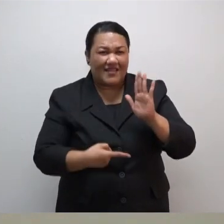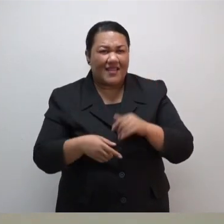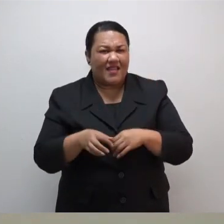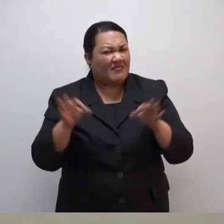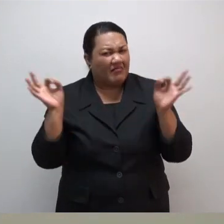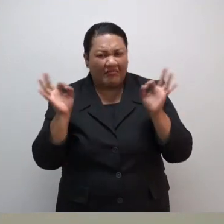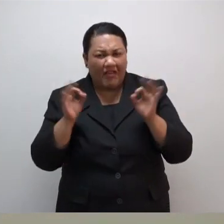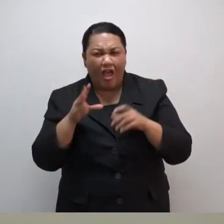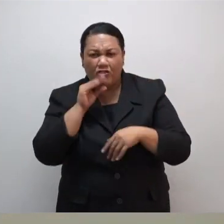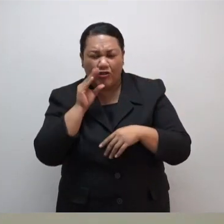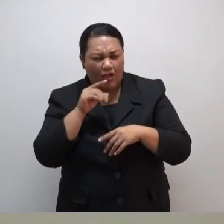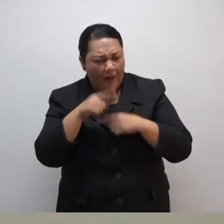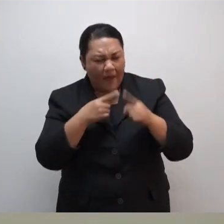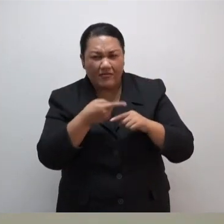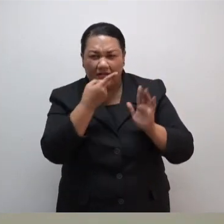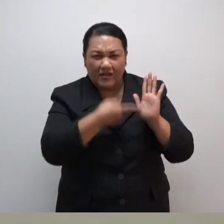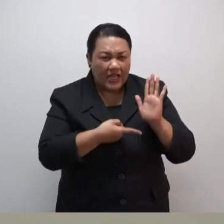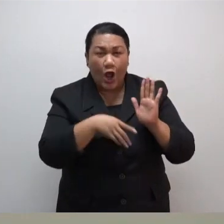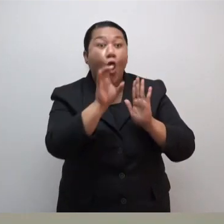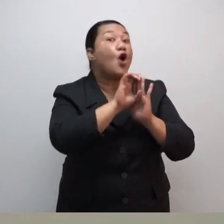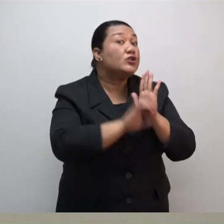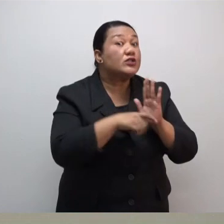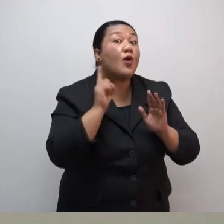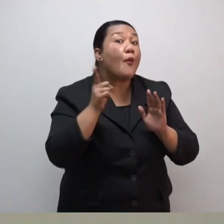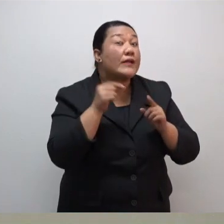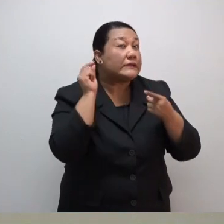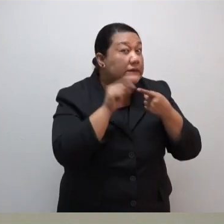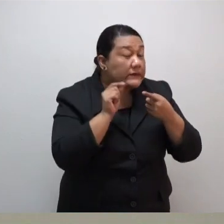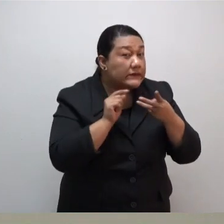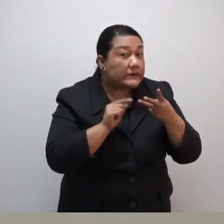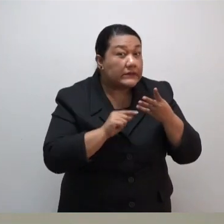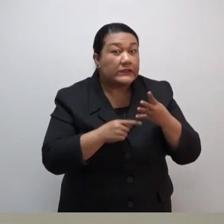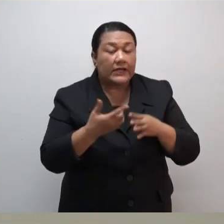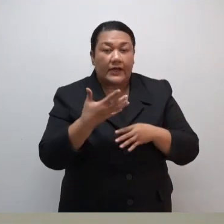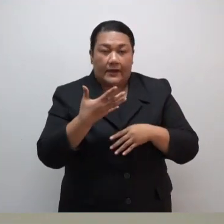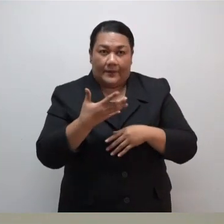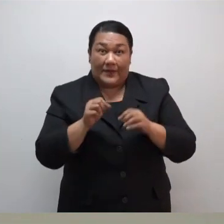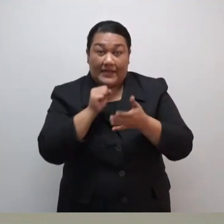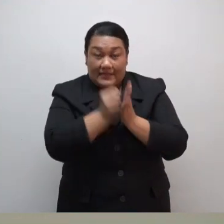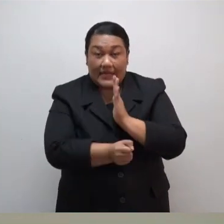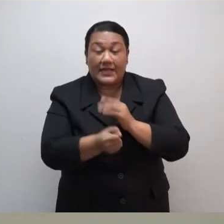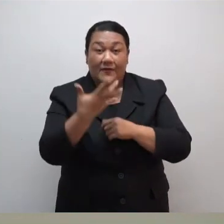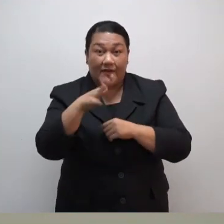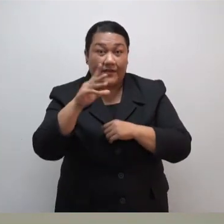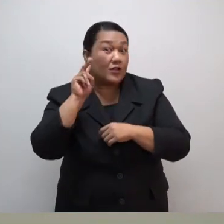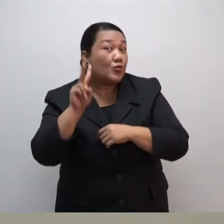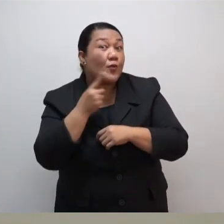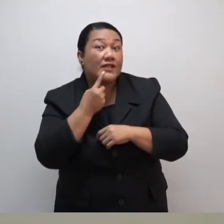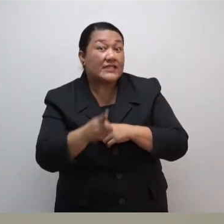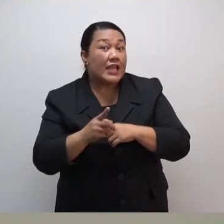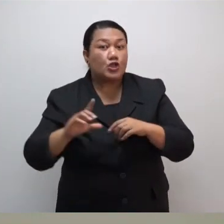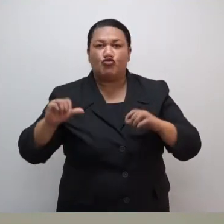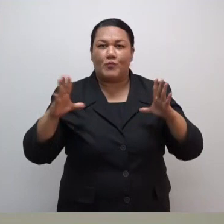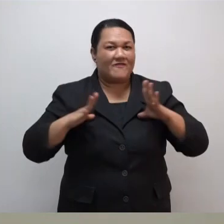that. The Constitution says specifically under Section 52 that there should be free